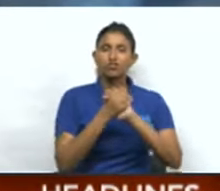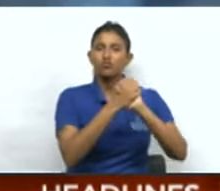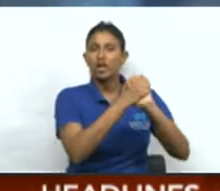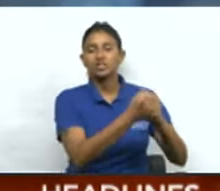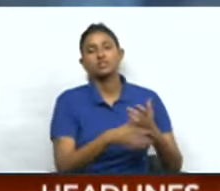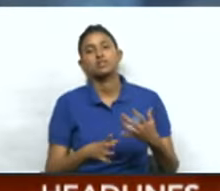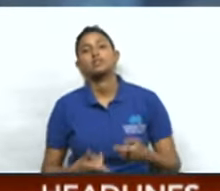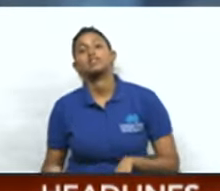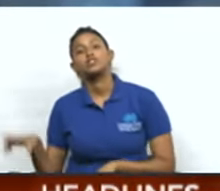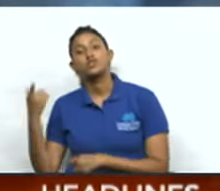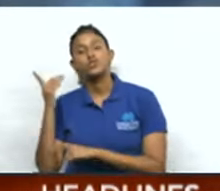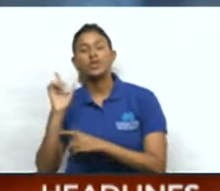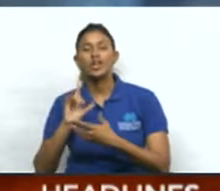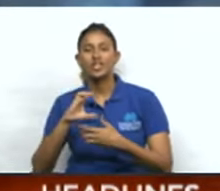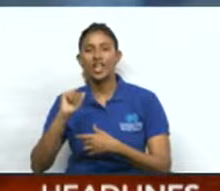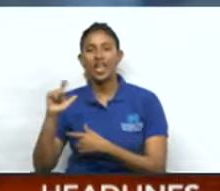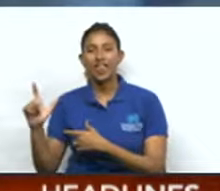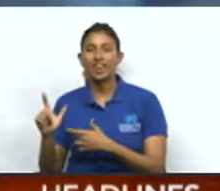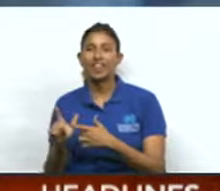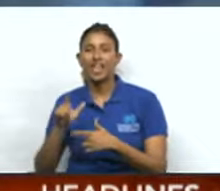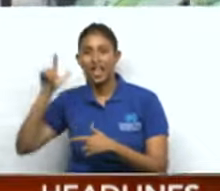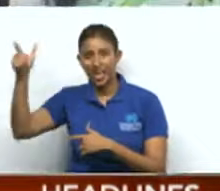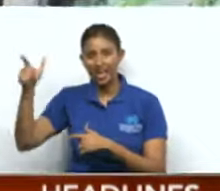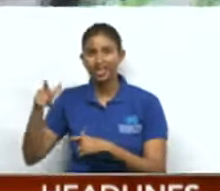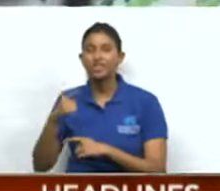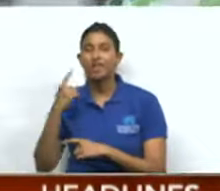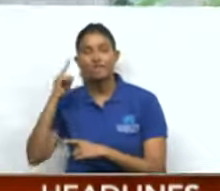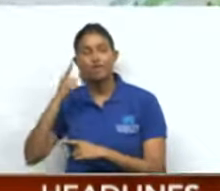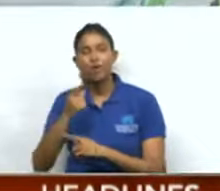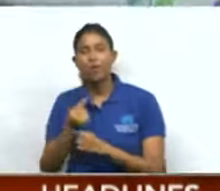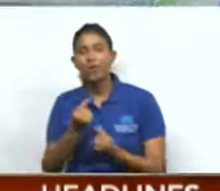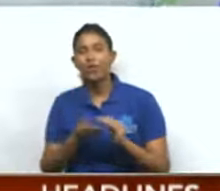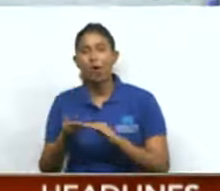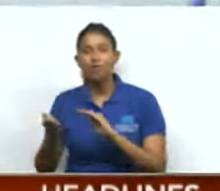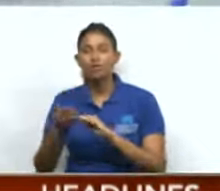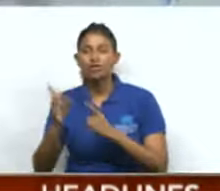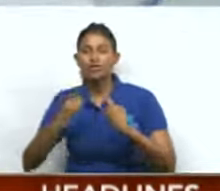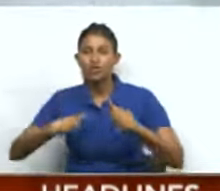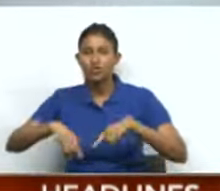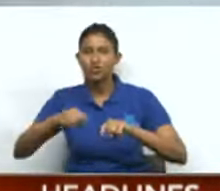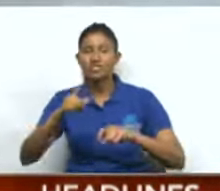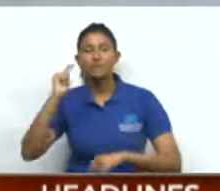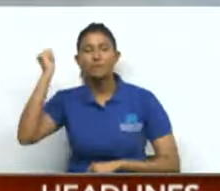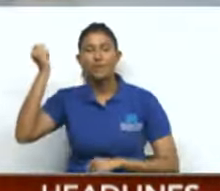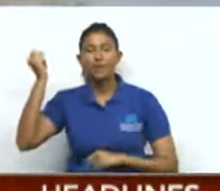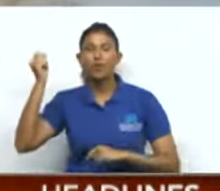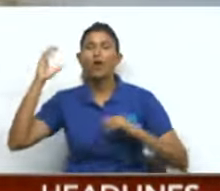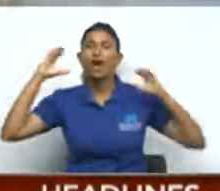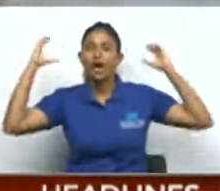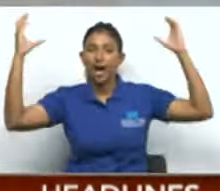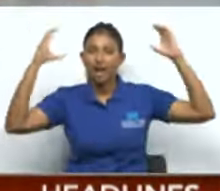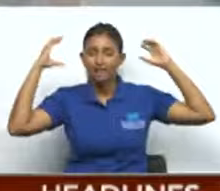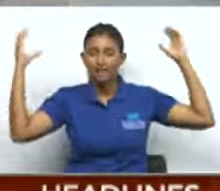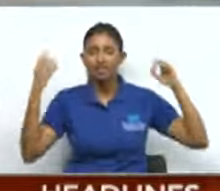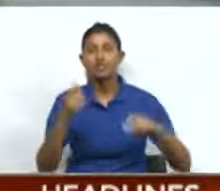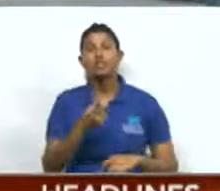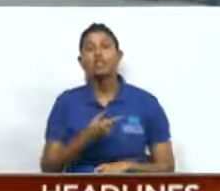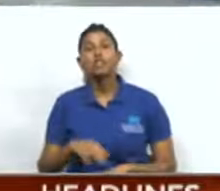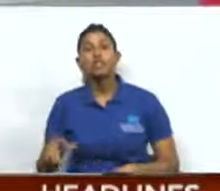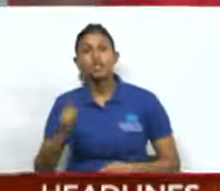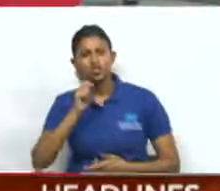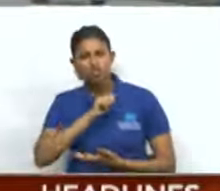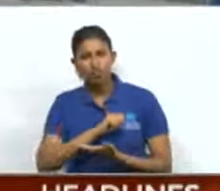their seamless operations during the Tobago Carnival. At a media conference this morning, head of the Inter-Island Transportation Committee,